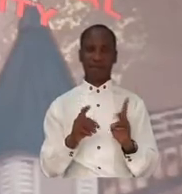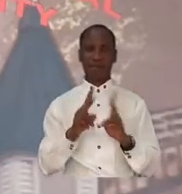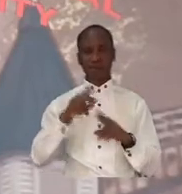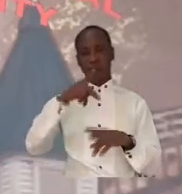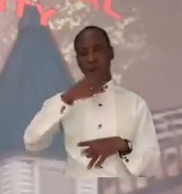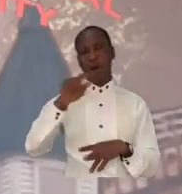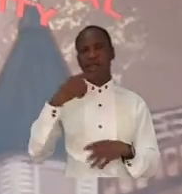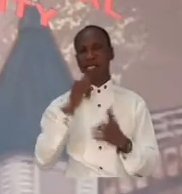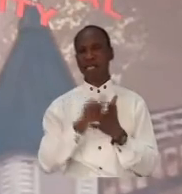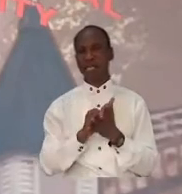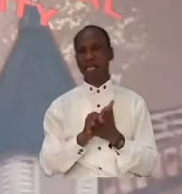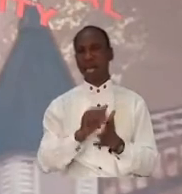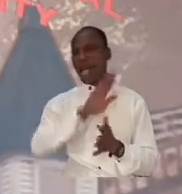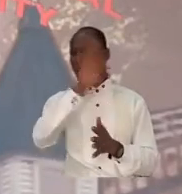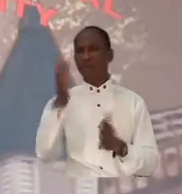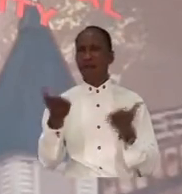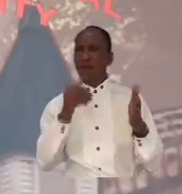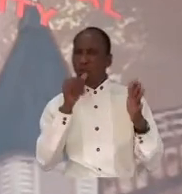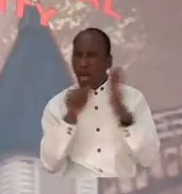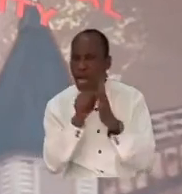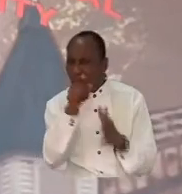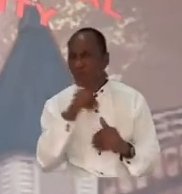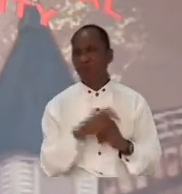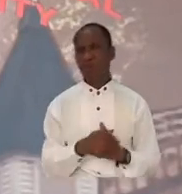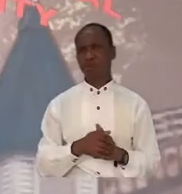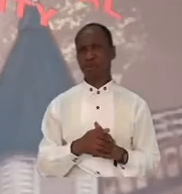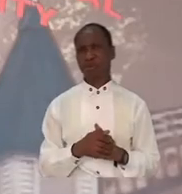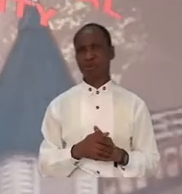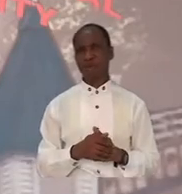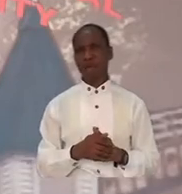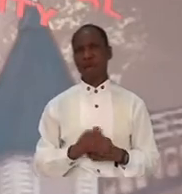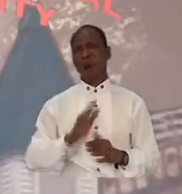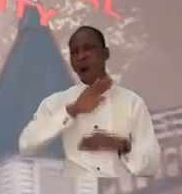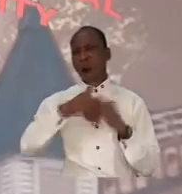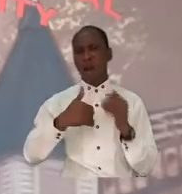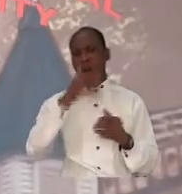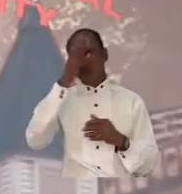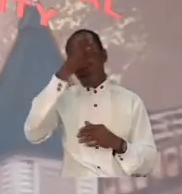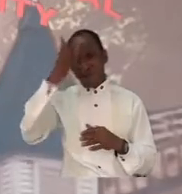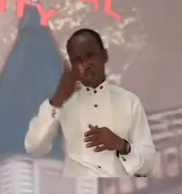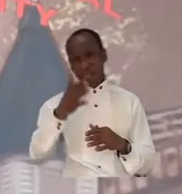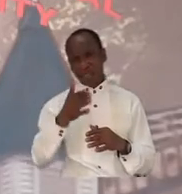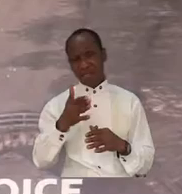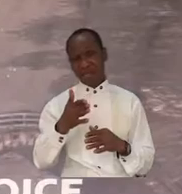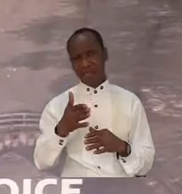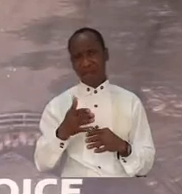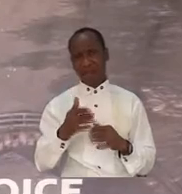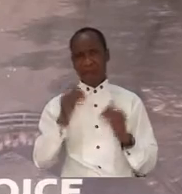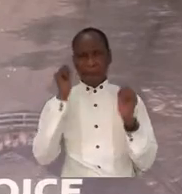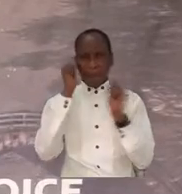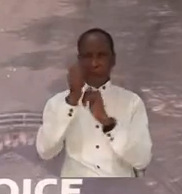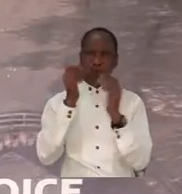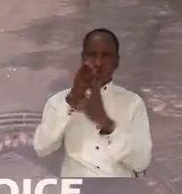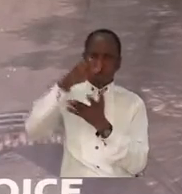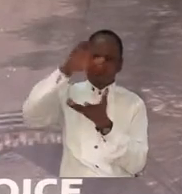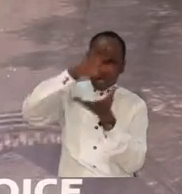enuanom okoronto fu me dikati du nchemba akukosi nan no se enye na gyanom nyina efa mununkum na